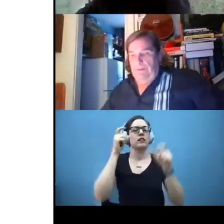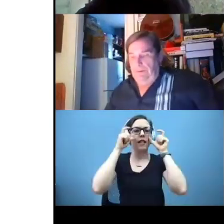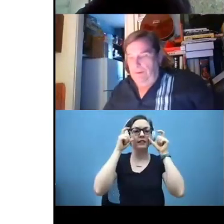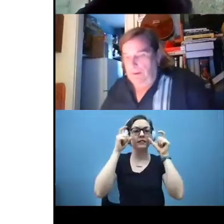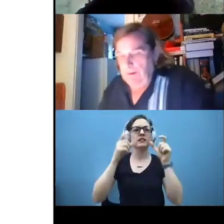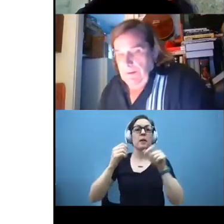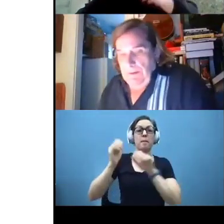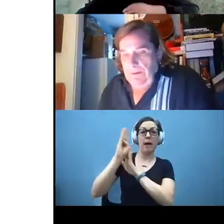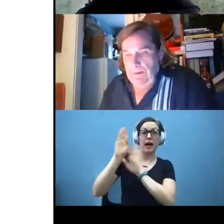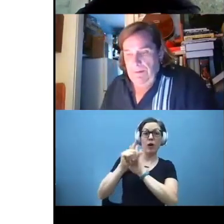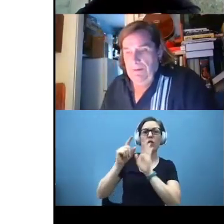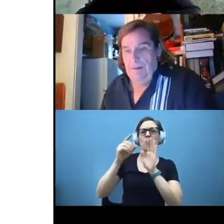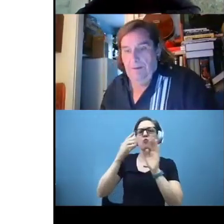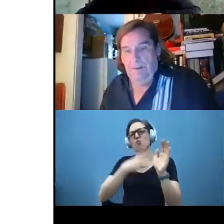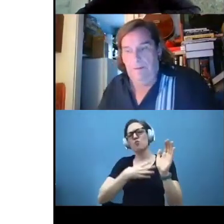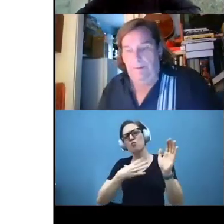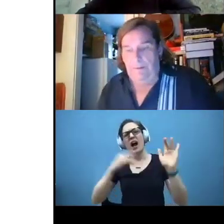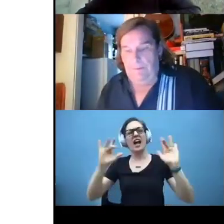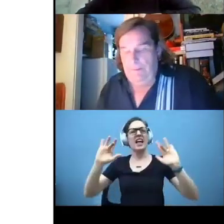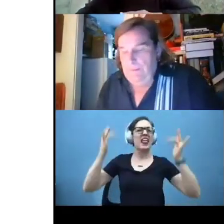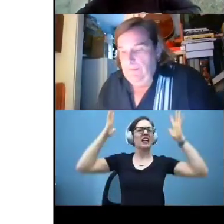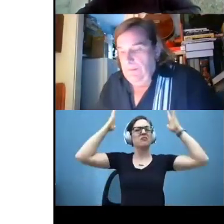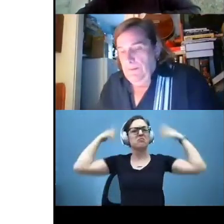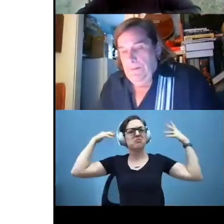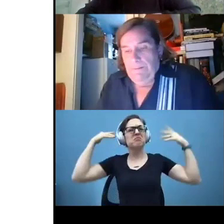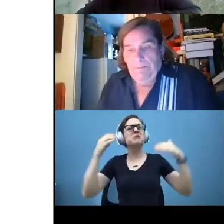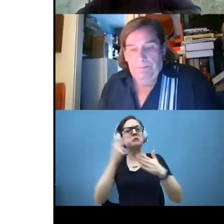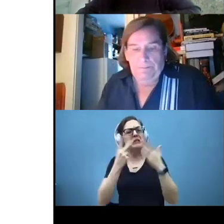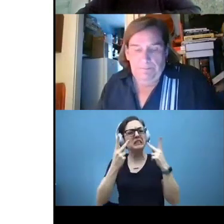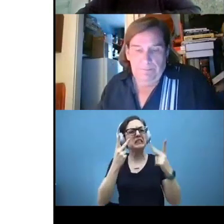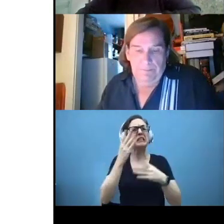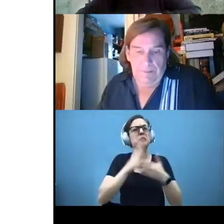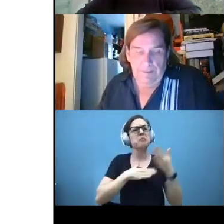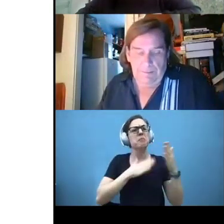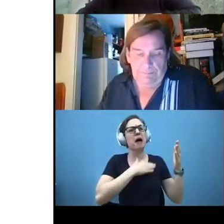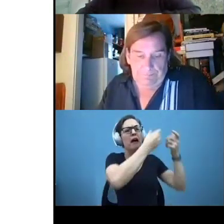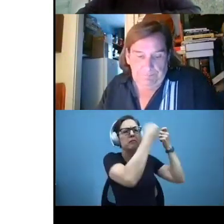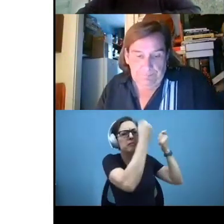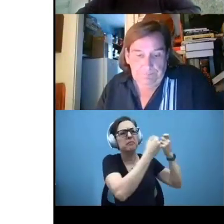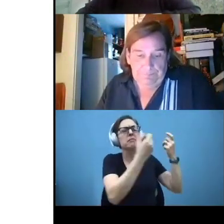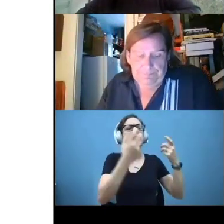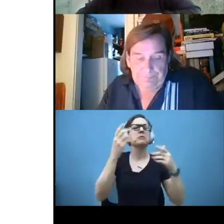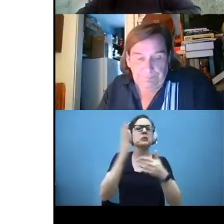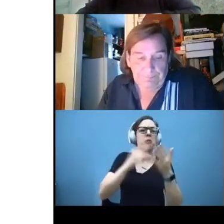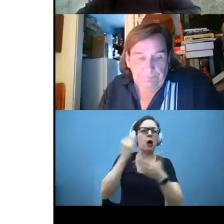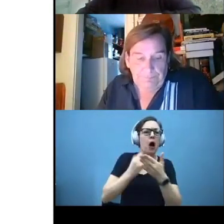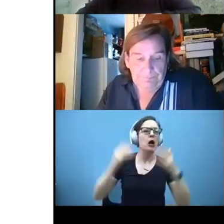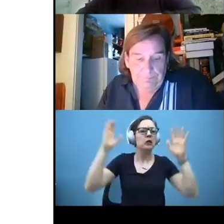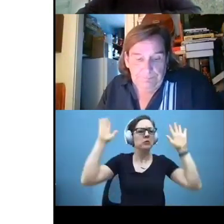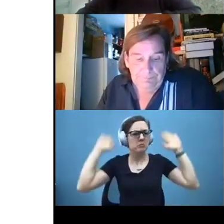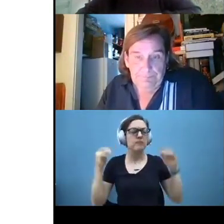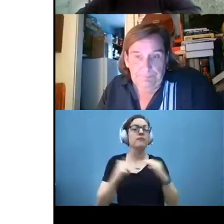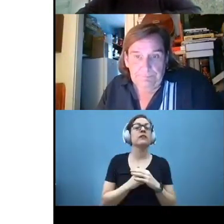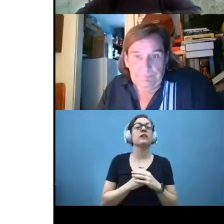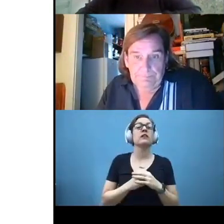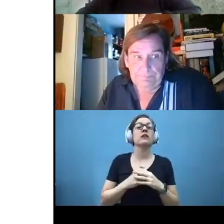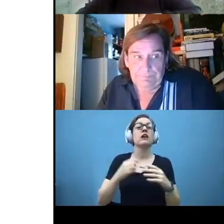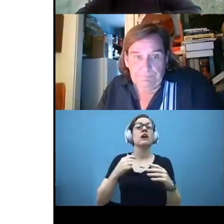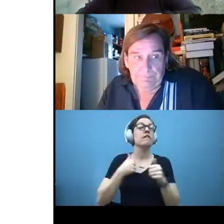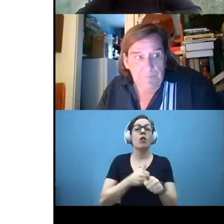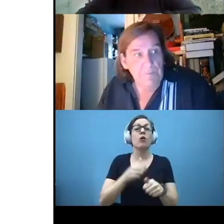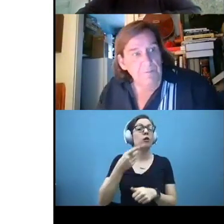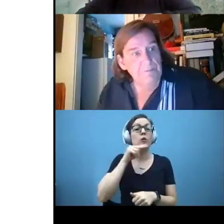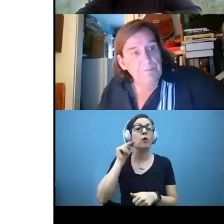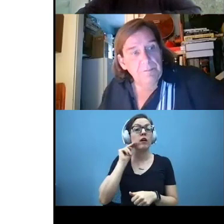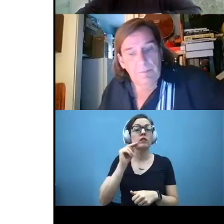wardrobe and some artwork in the background. My pronouns are she and her. And I would just note that there are ASL